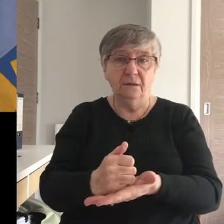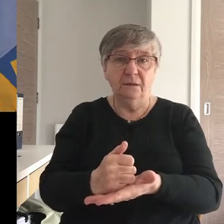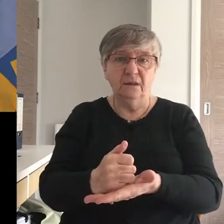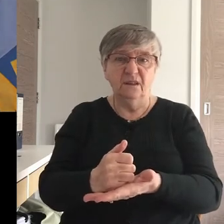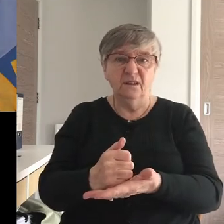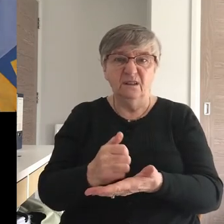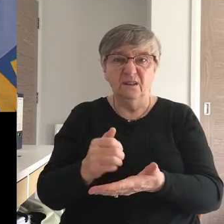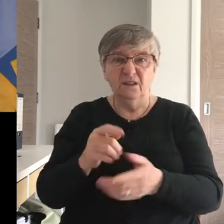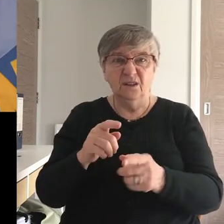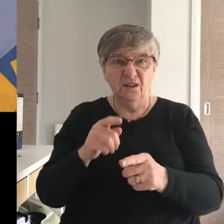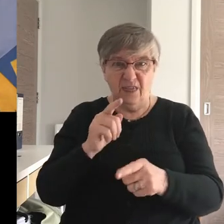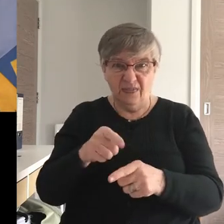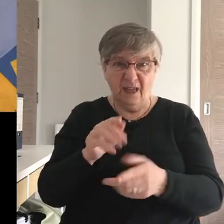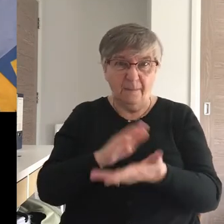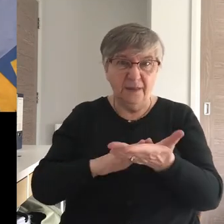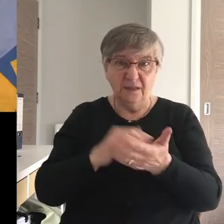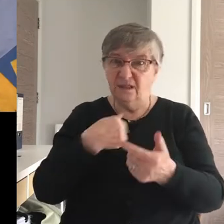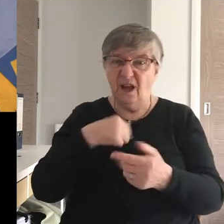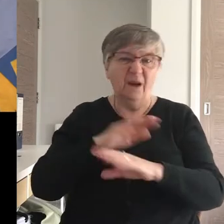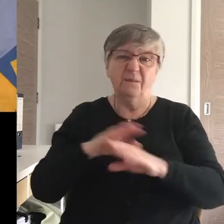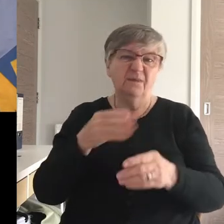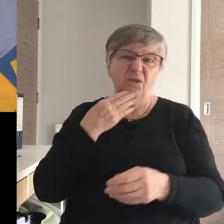I don't really care very much.